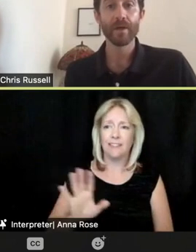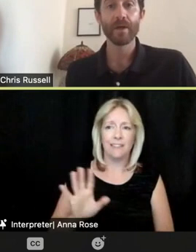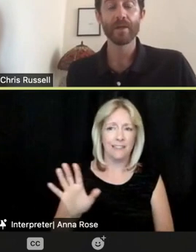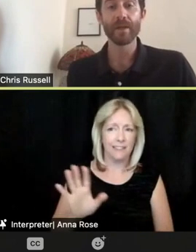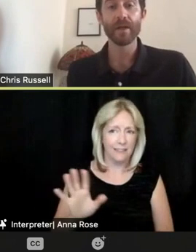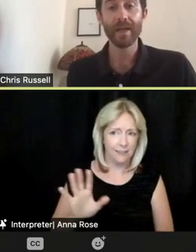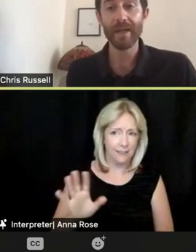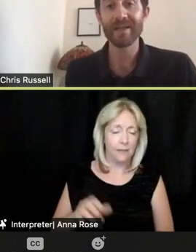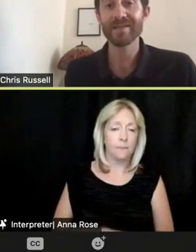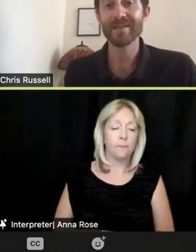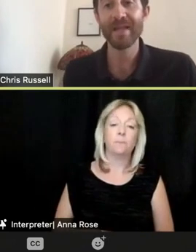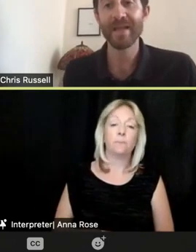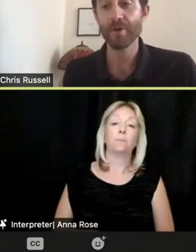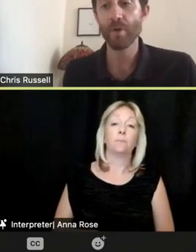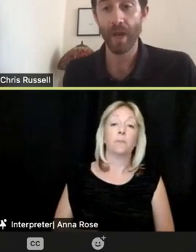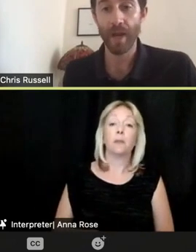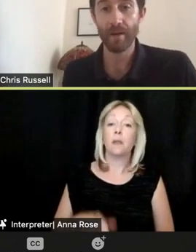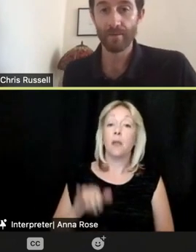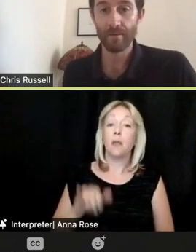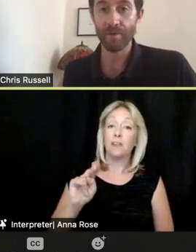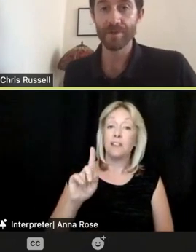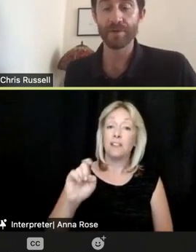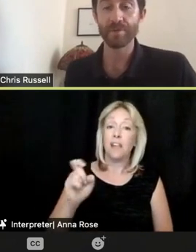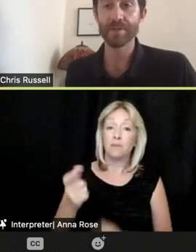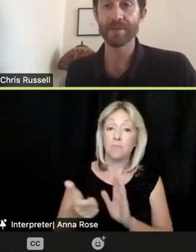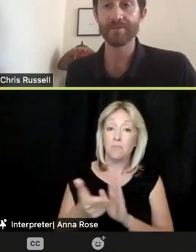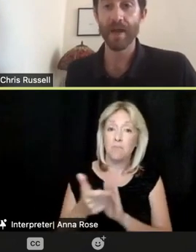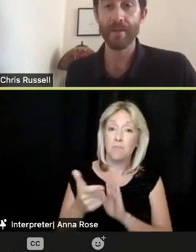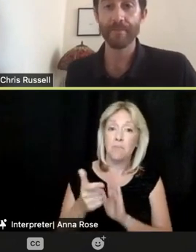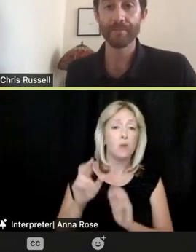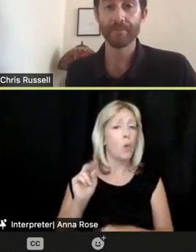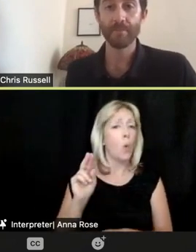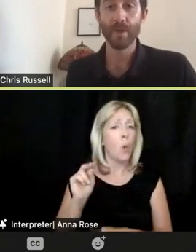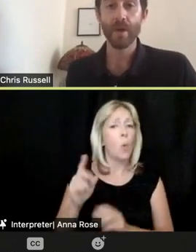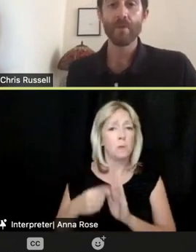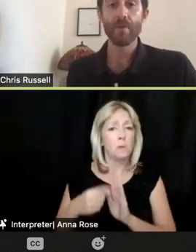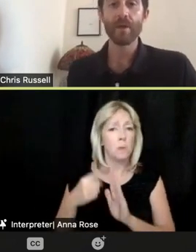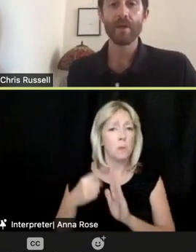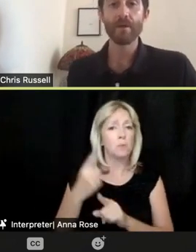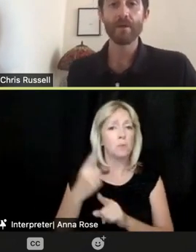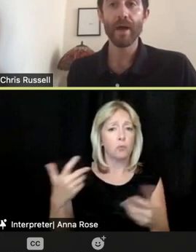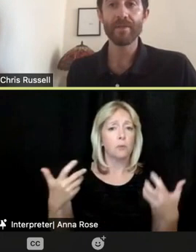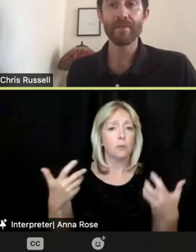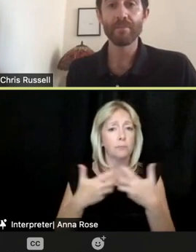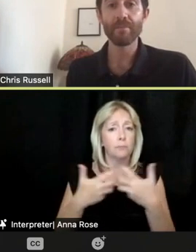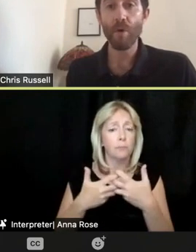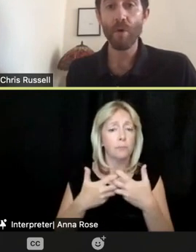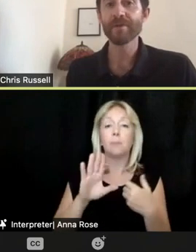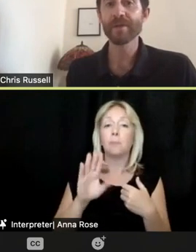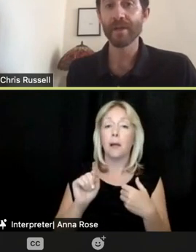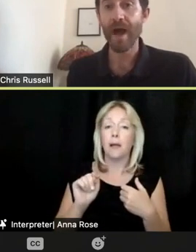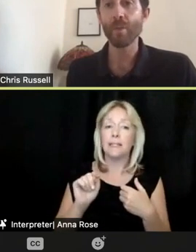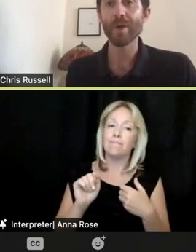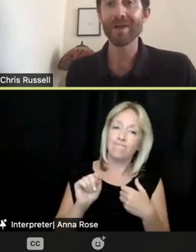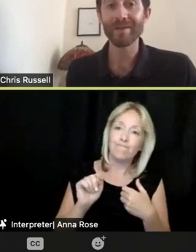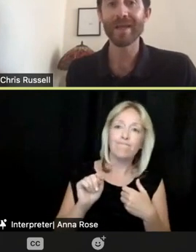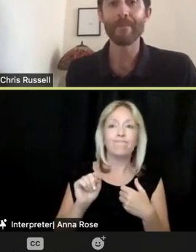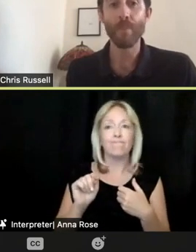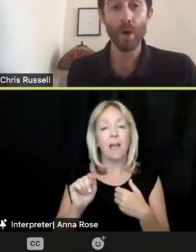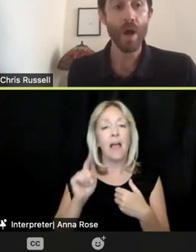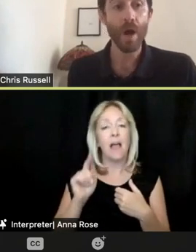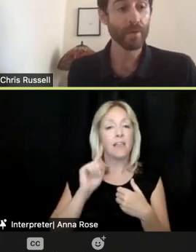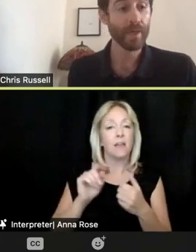say that an index is never okay for a student with CVI, but I think more often than not, we